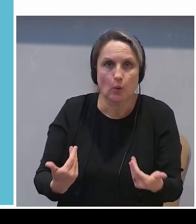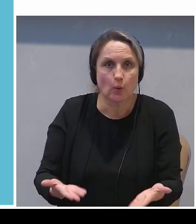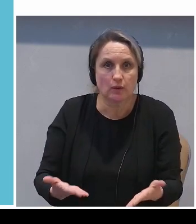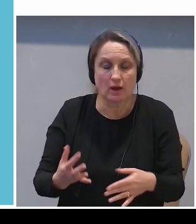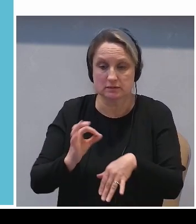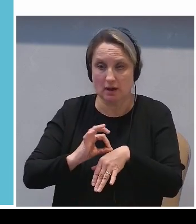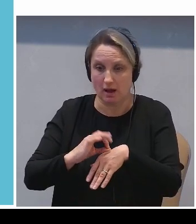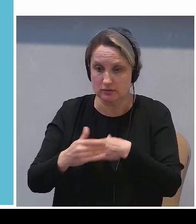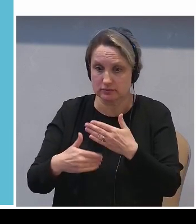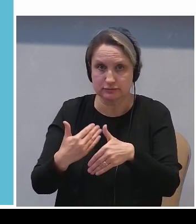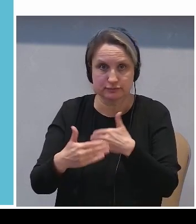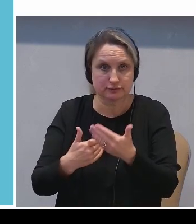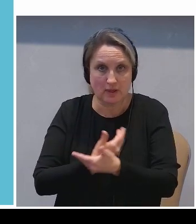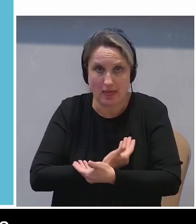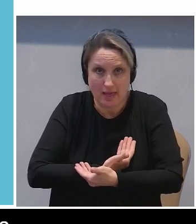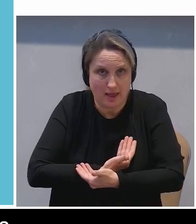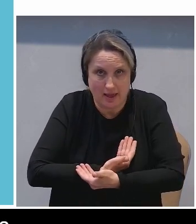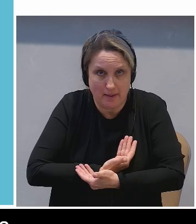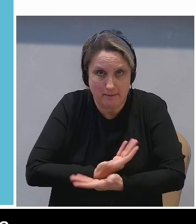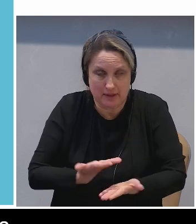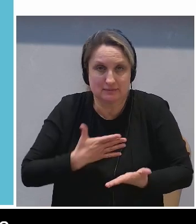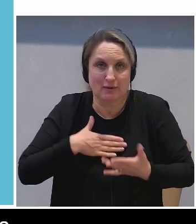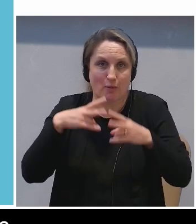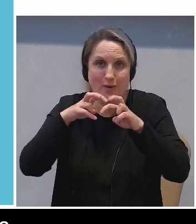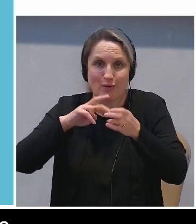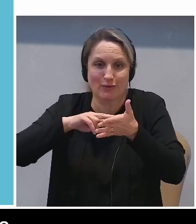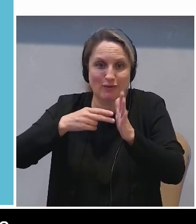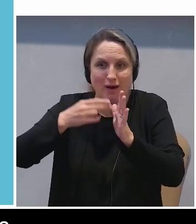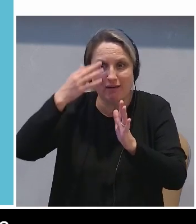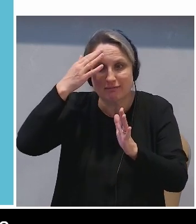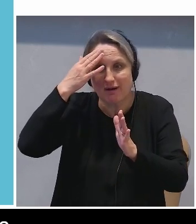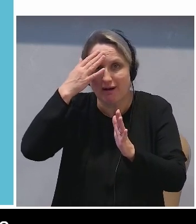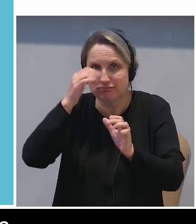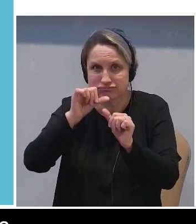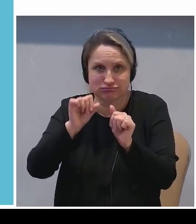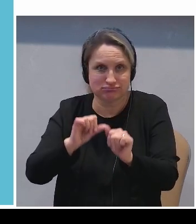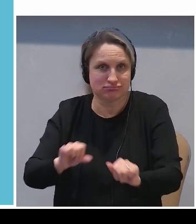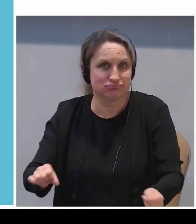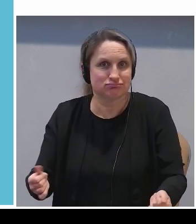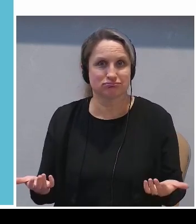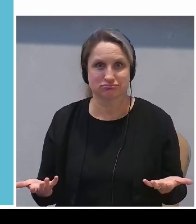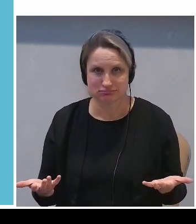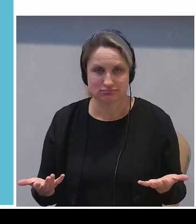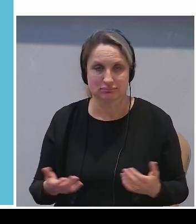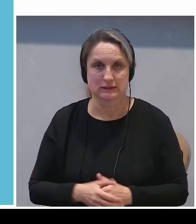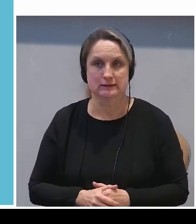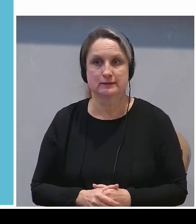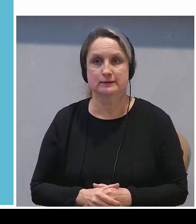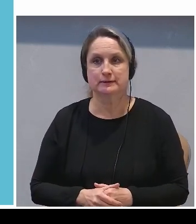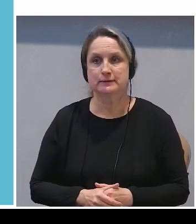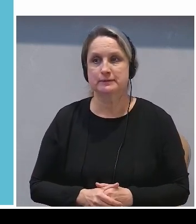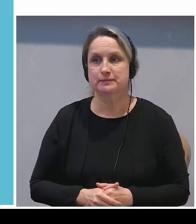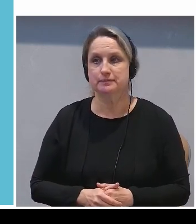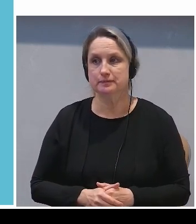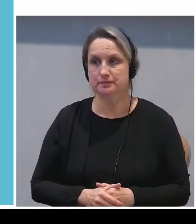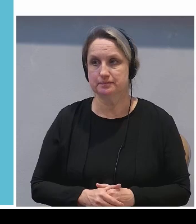many times they are very heterogeneous, so it's very difficult to run this natural history study. These studies are studies in which there is no